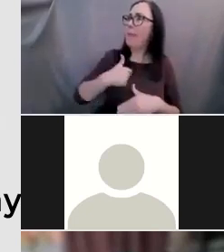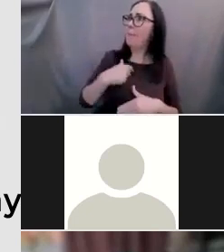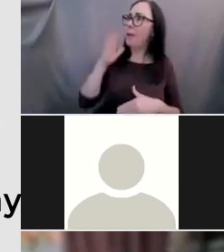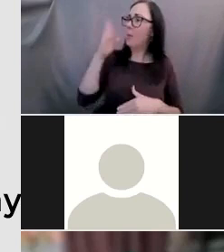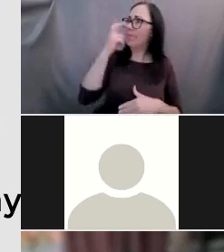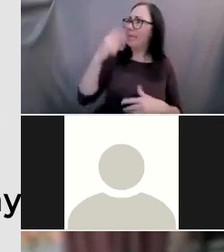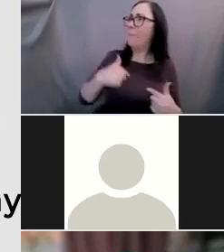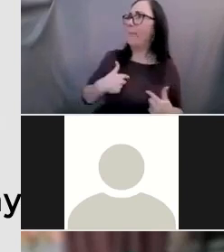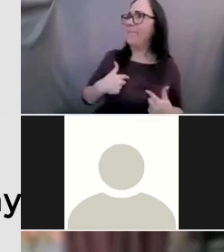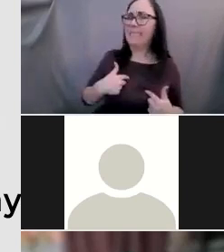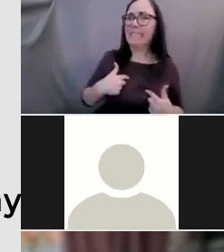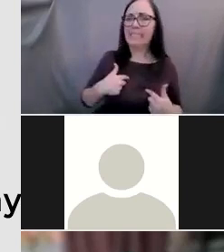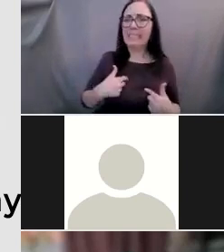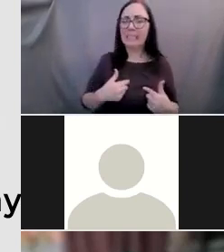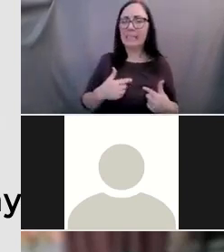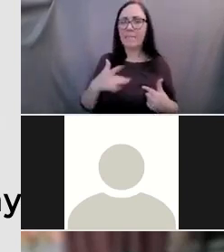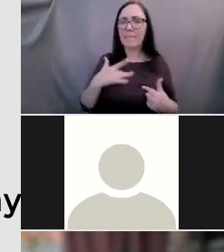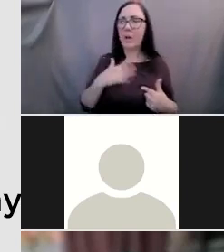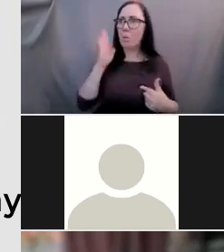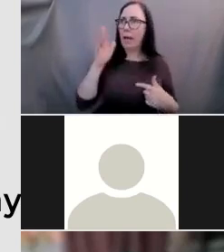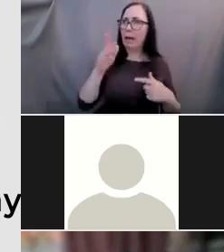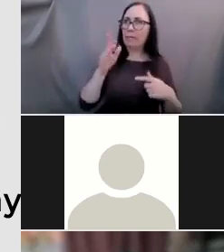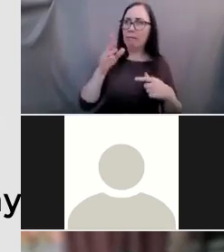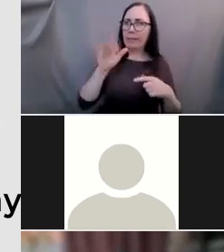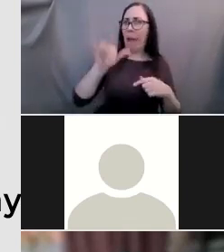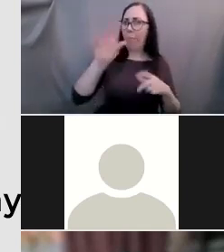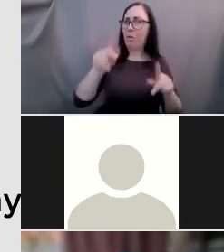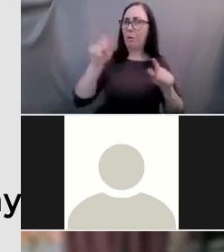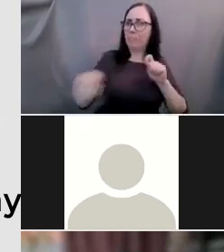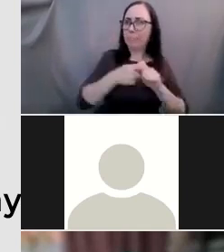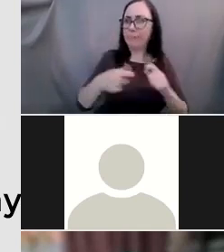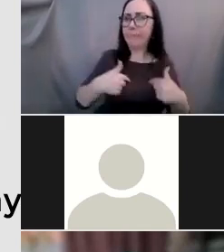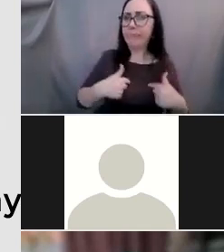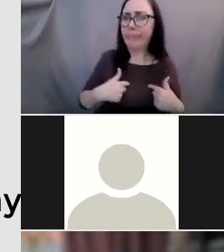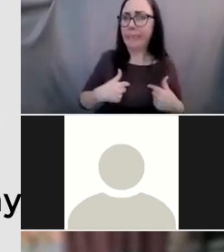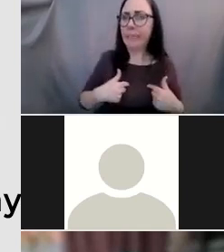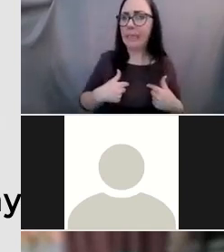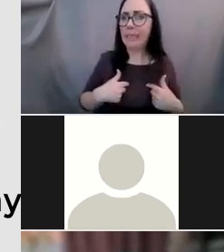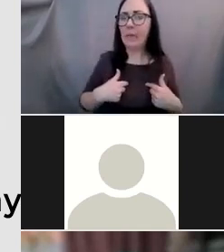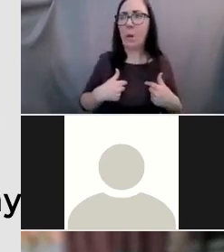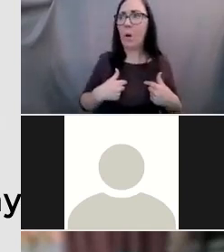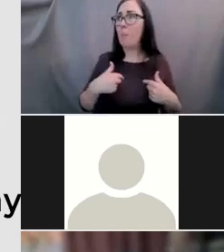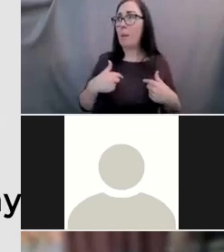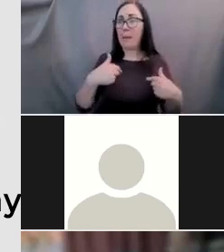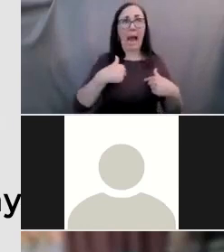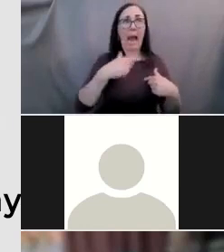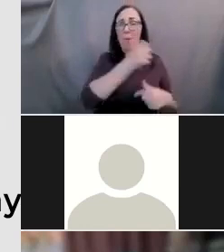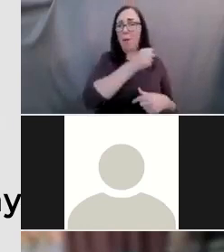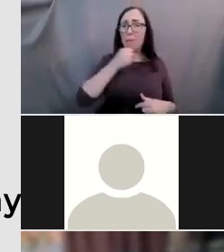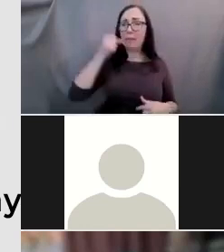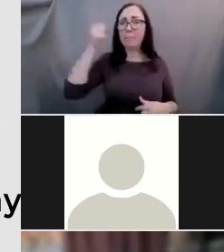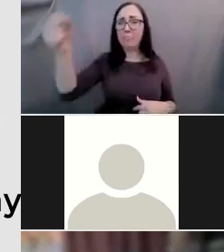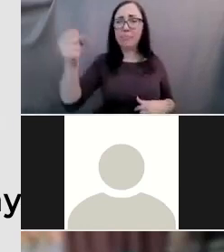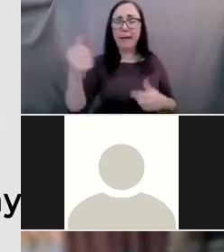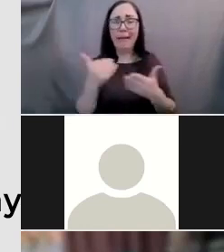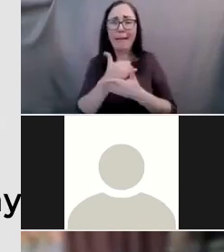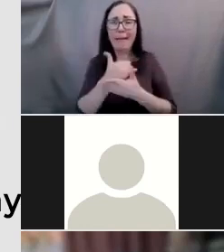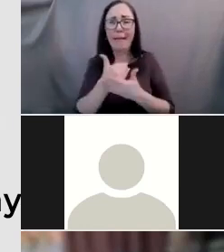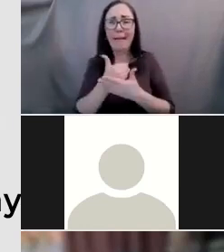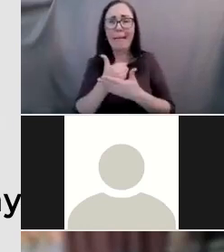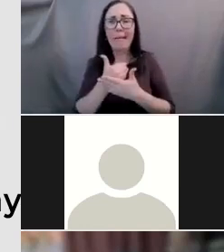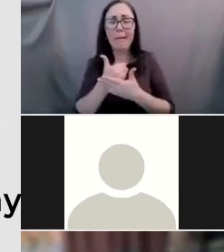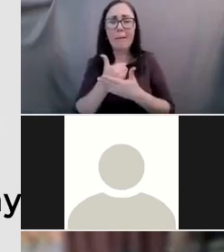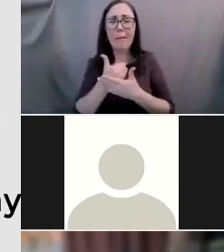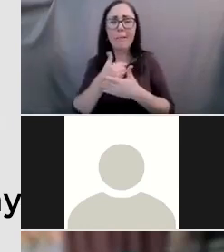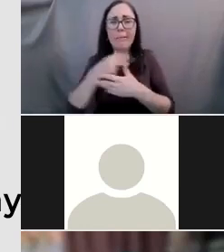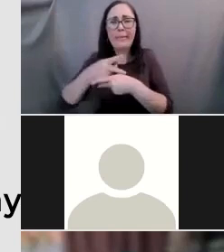retaliation. They might have a fear of being placed into a new facility or having a new care environment, or a fear